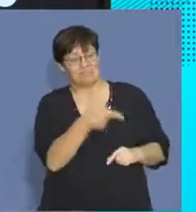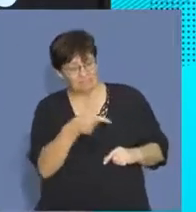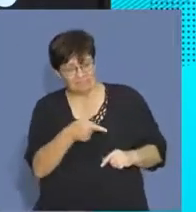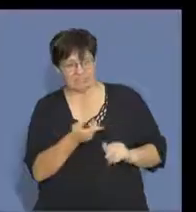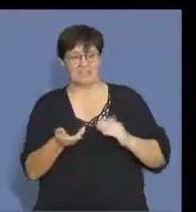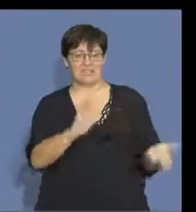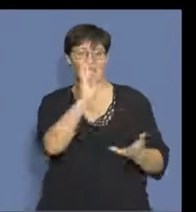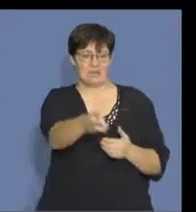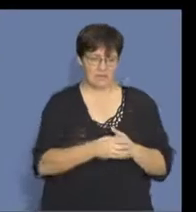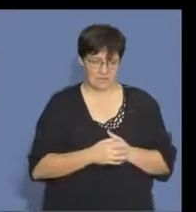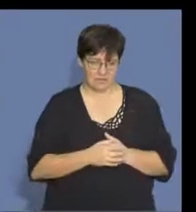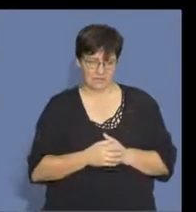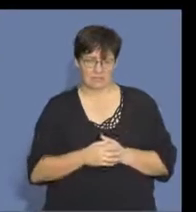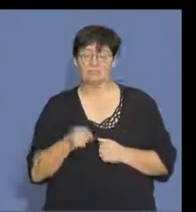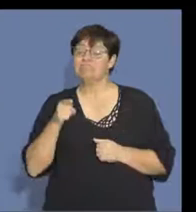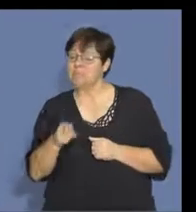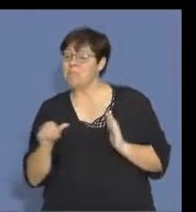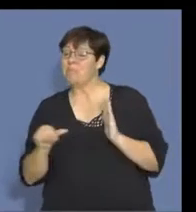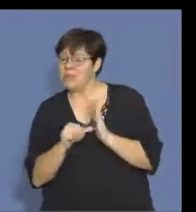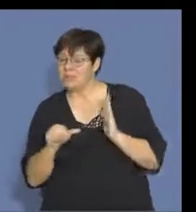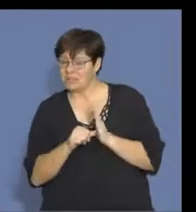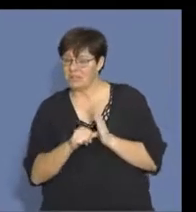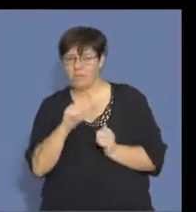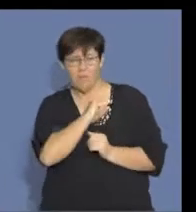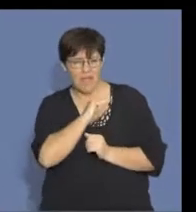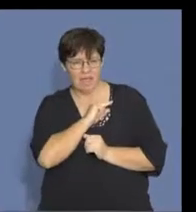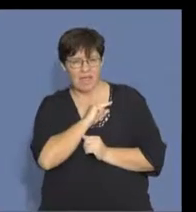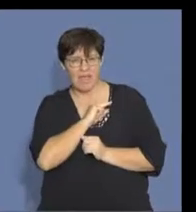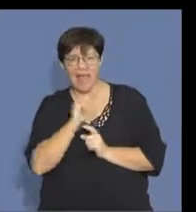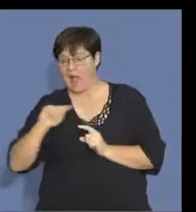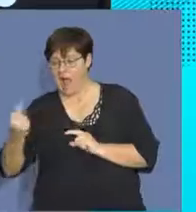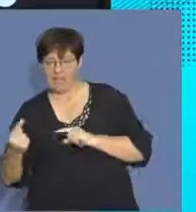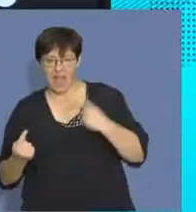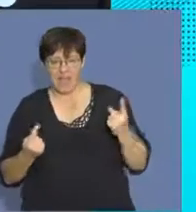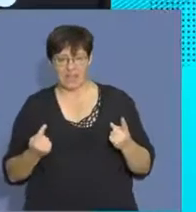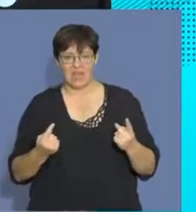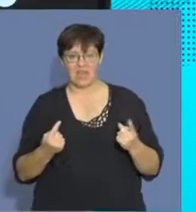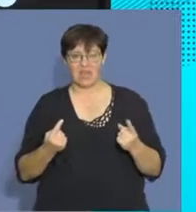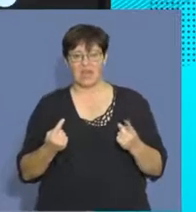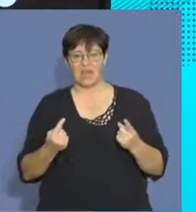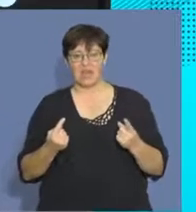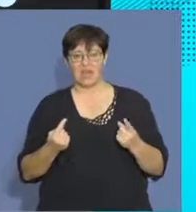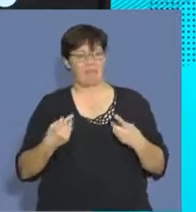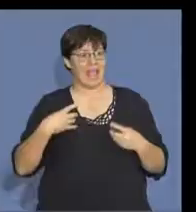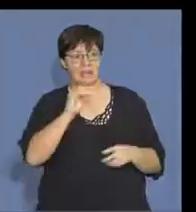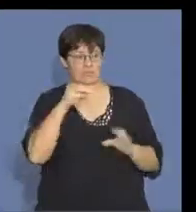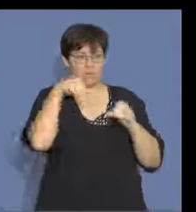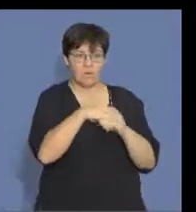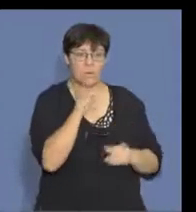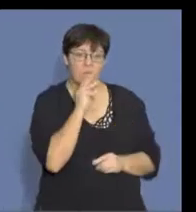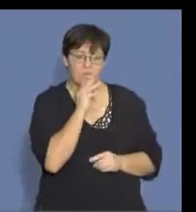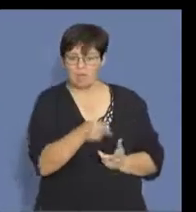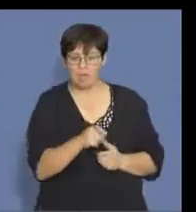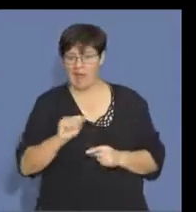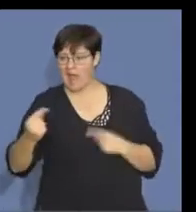die. If these are important in producing oxygen for other aquatic organisms, it means that now we're going to find that your